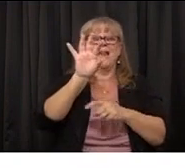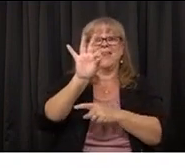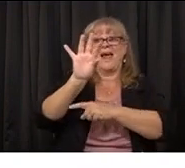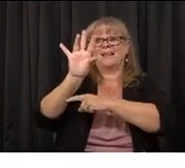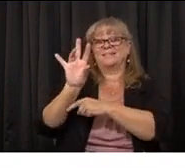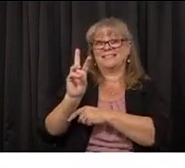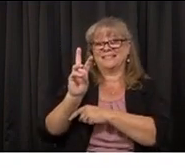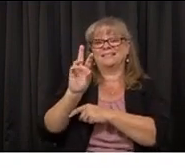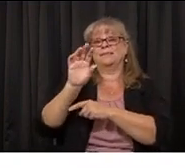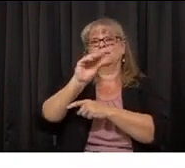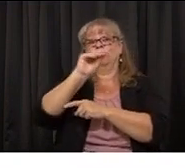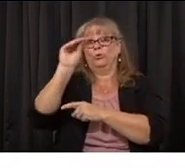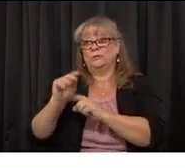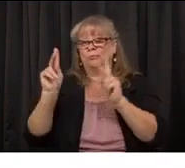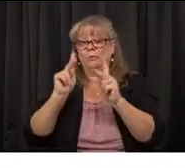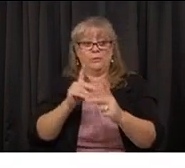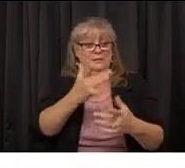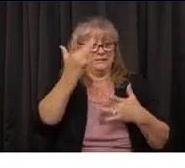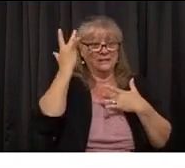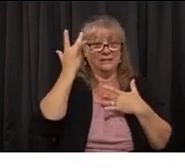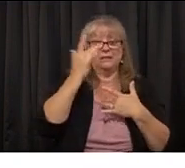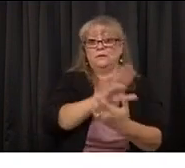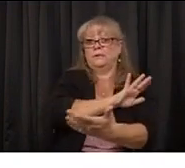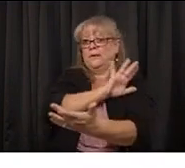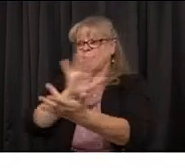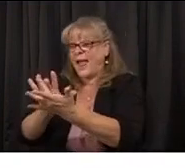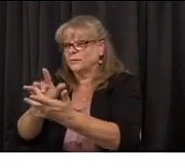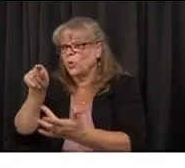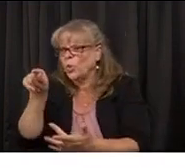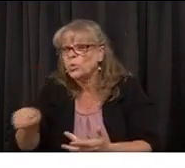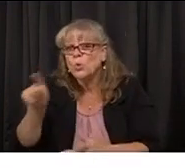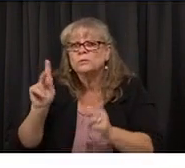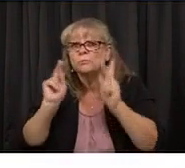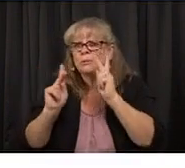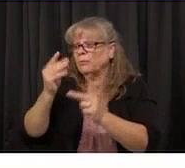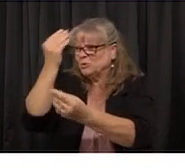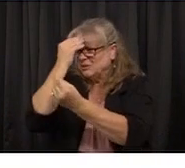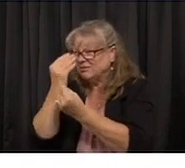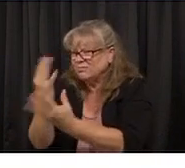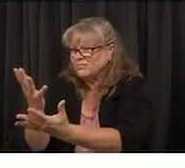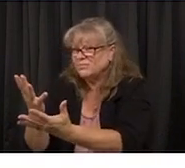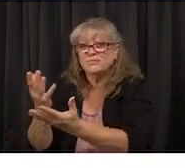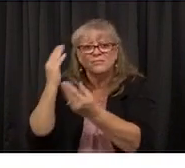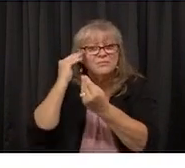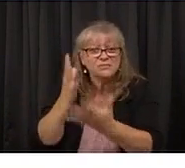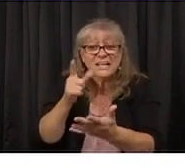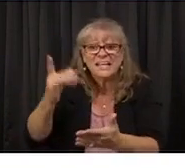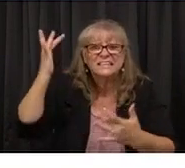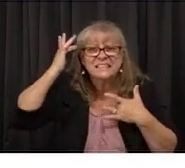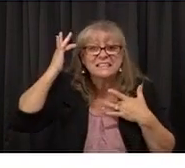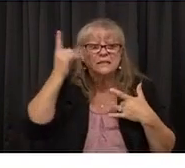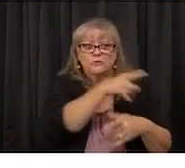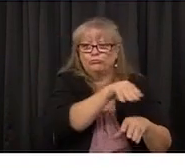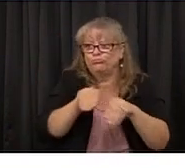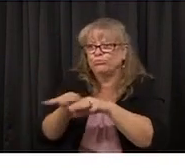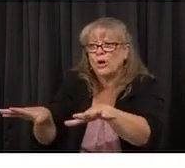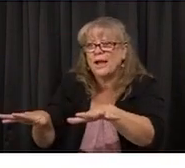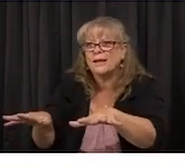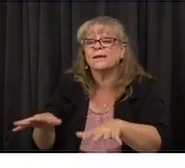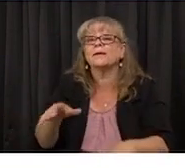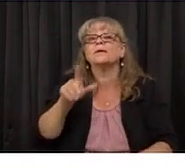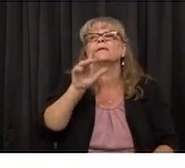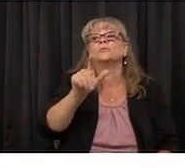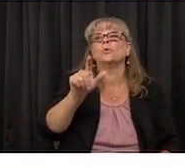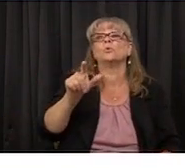cases within 48 hours, and 72% have been engaged and responded. Remember, and if you get